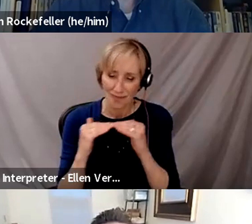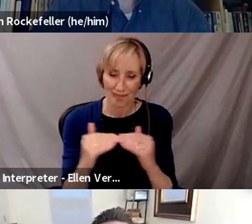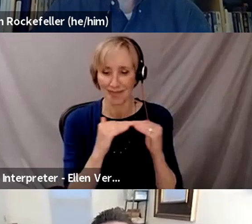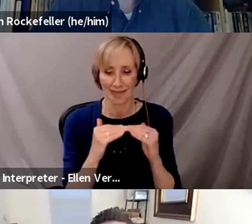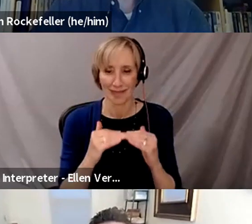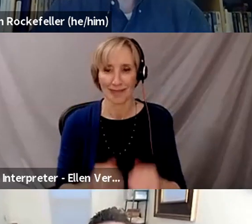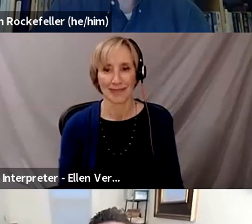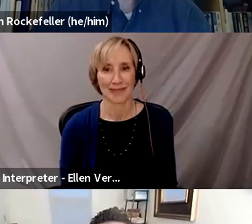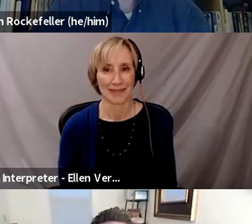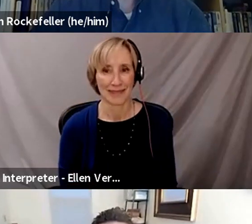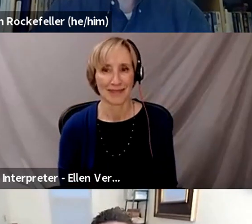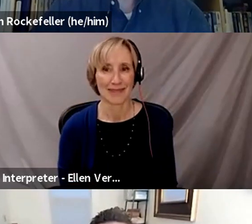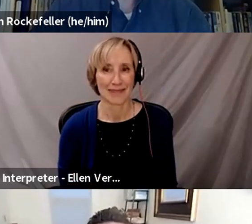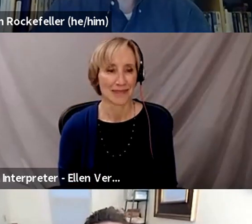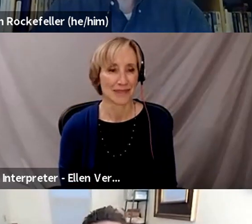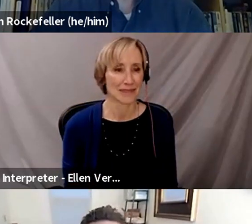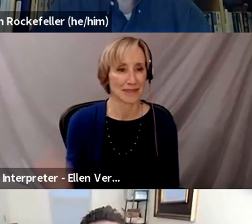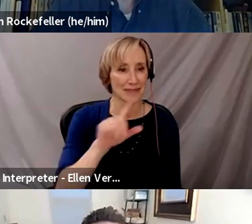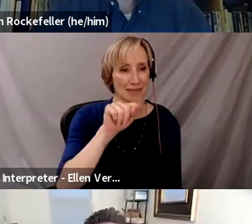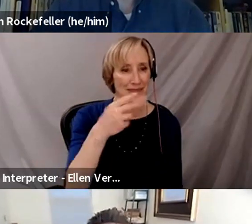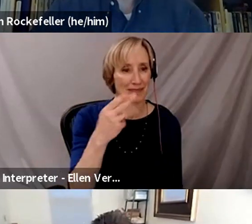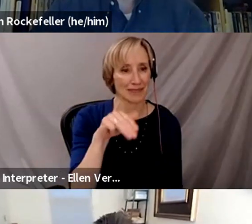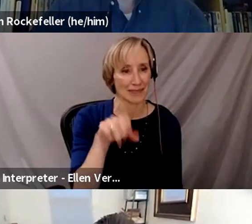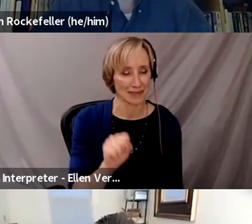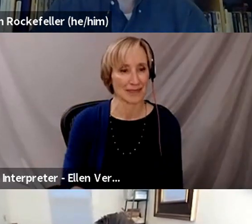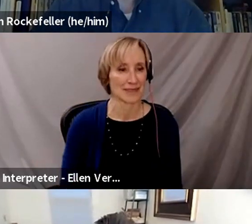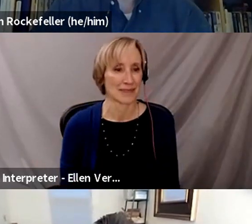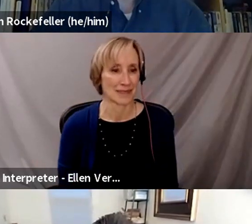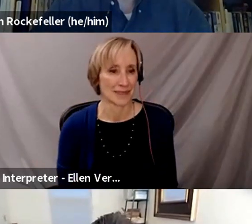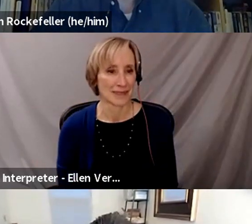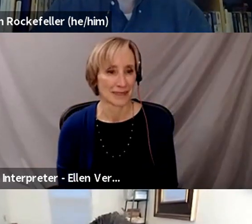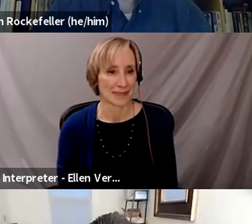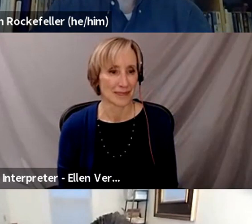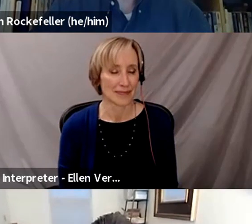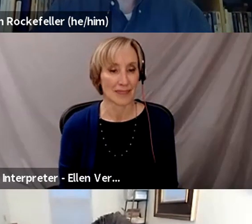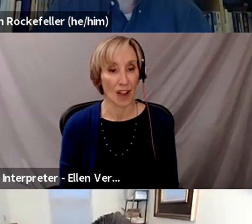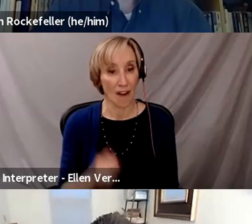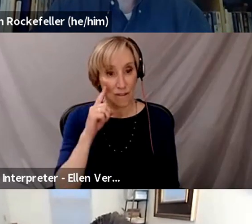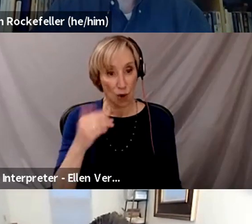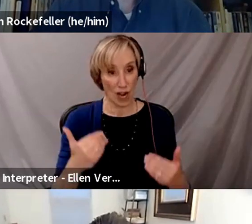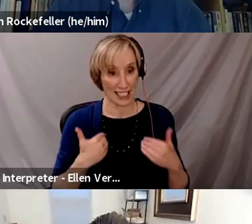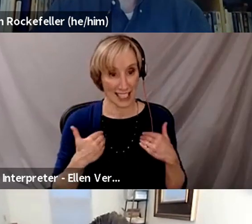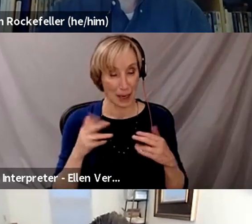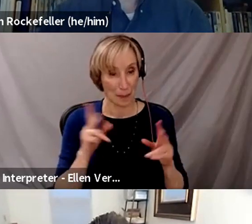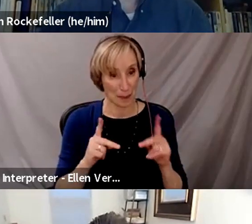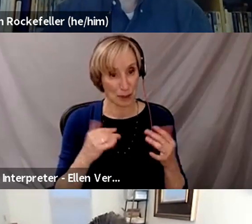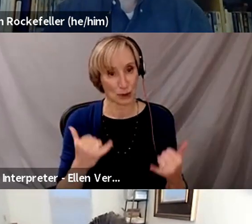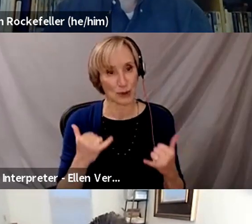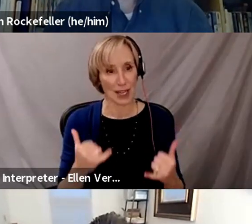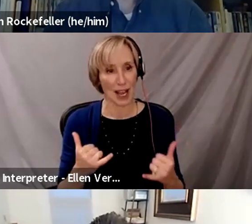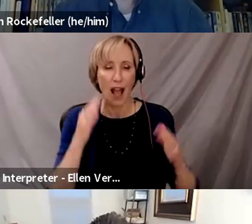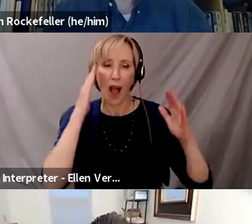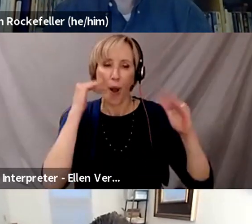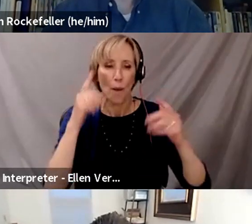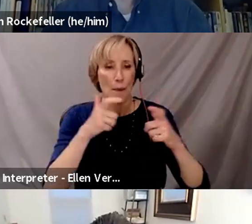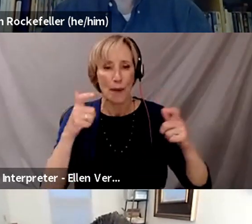Yeah, go ahead, Thomas. Well, I hope for the next generations to come after them that my biggest hope